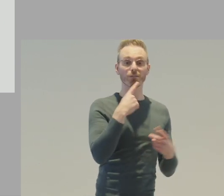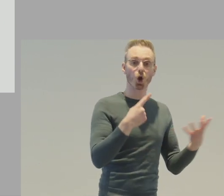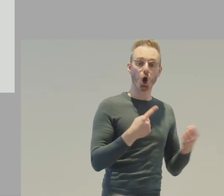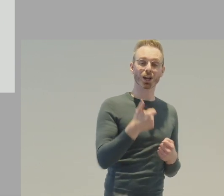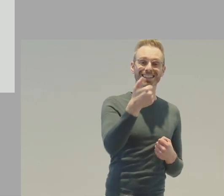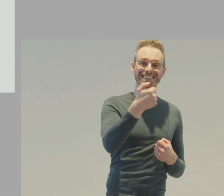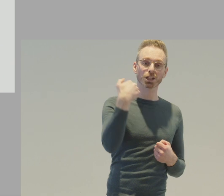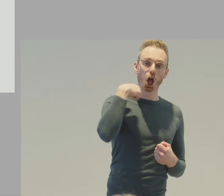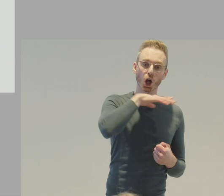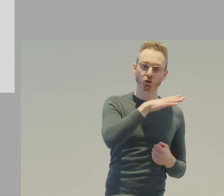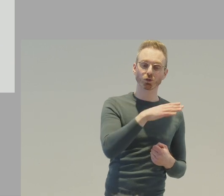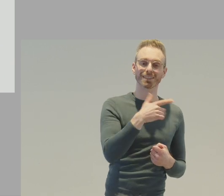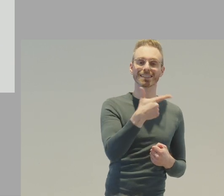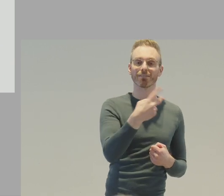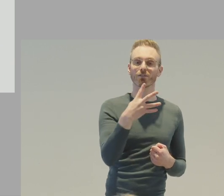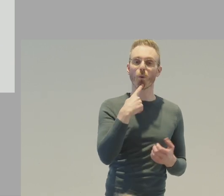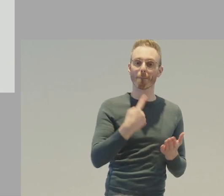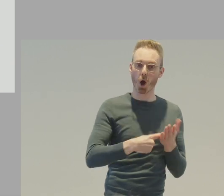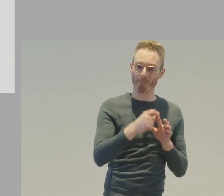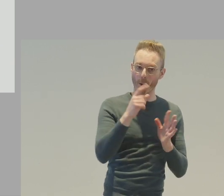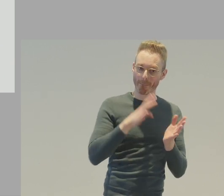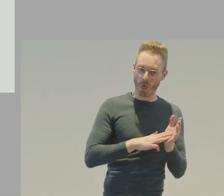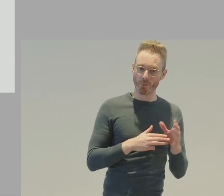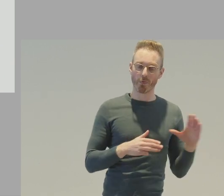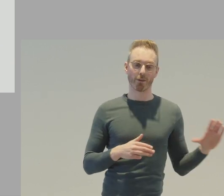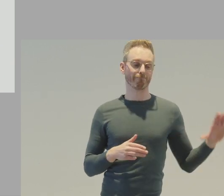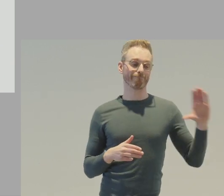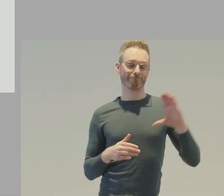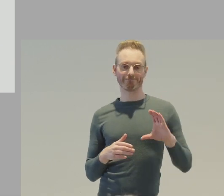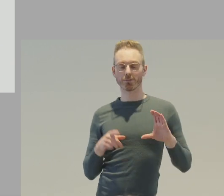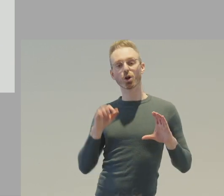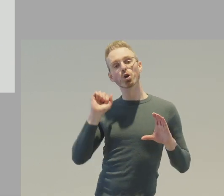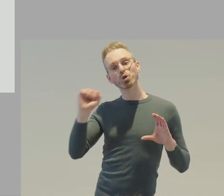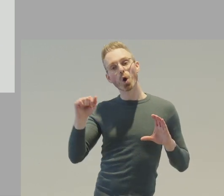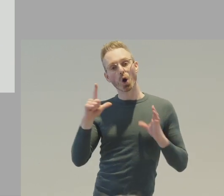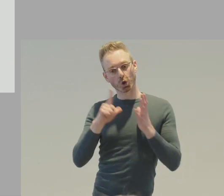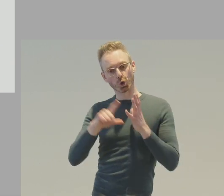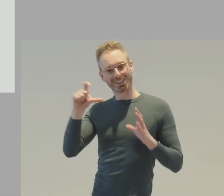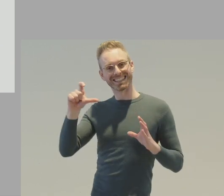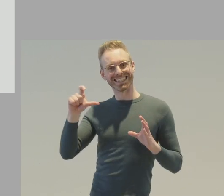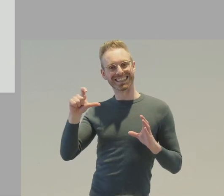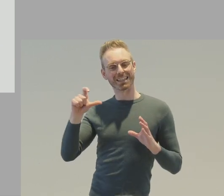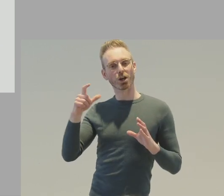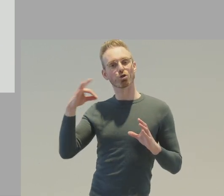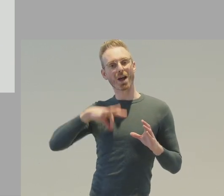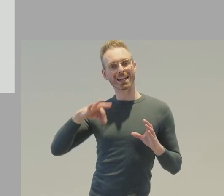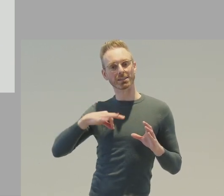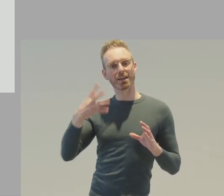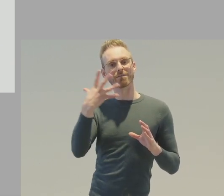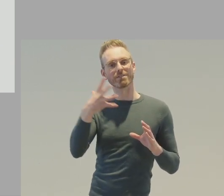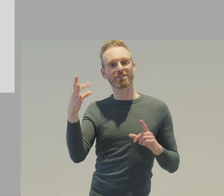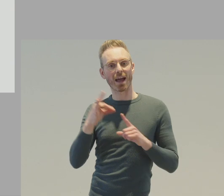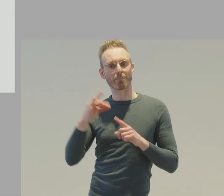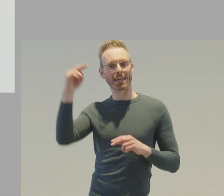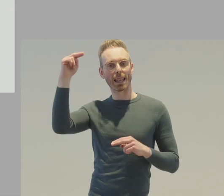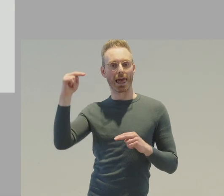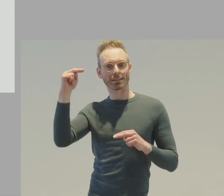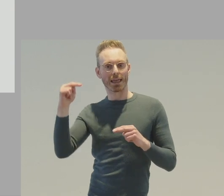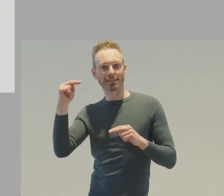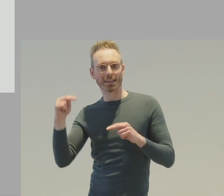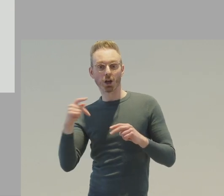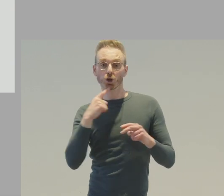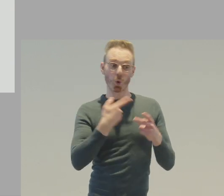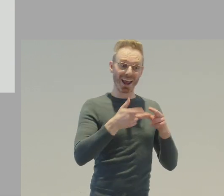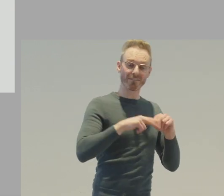£674 in a month, your universal credit payment would be 55p less. And then every pound you earn above that, it's 55p less.